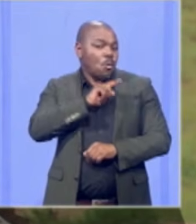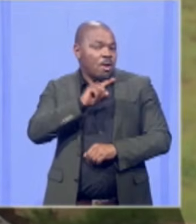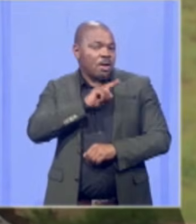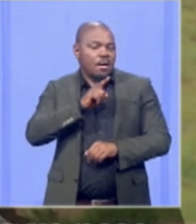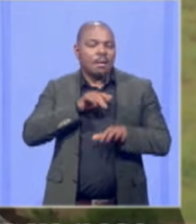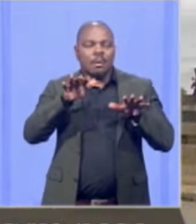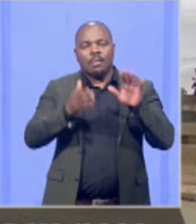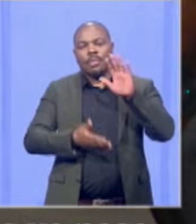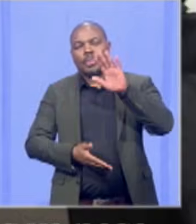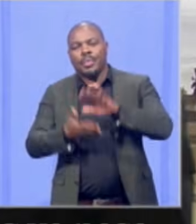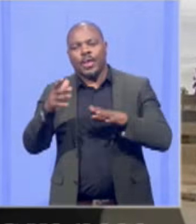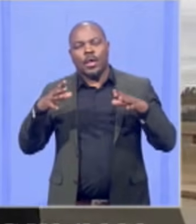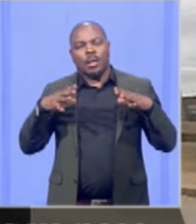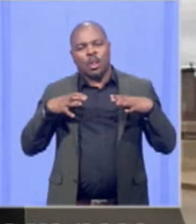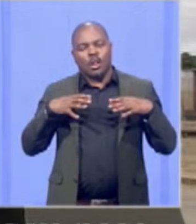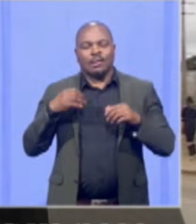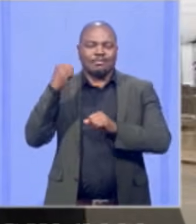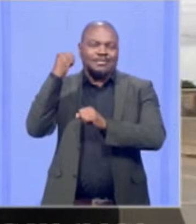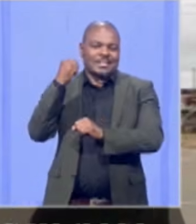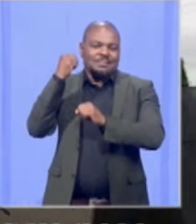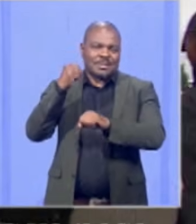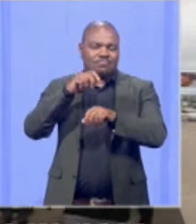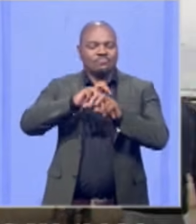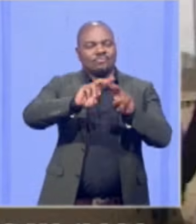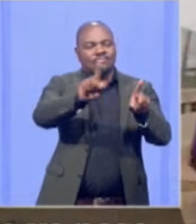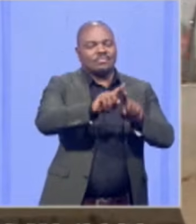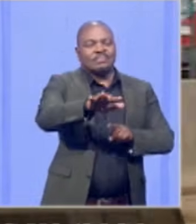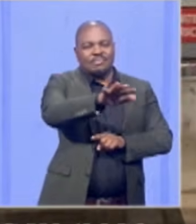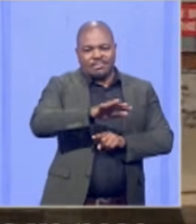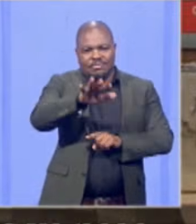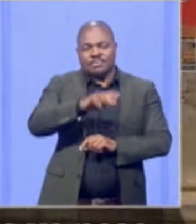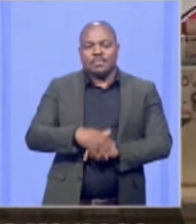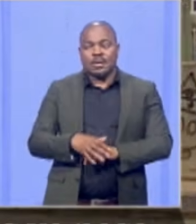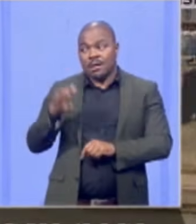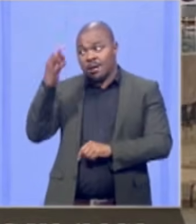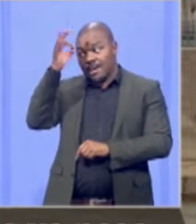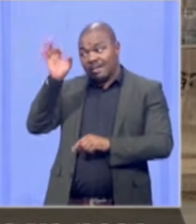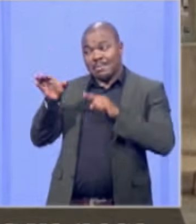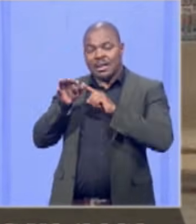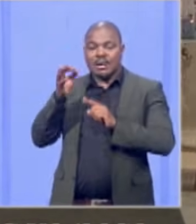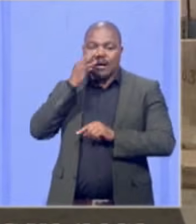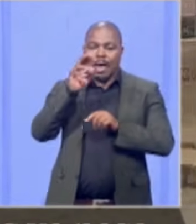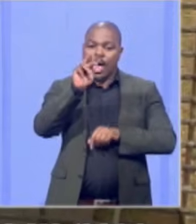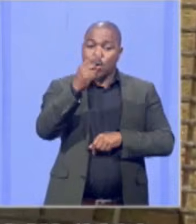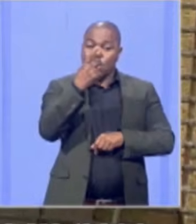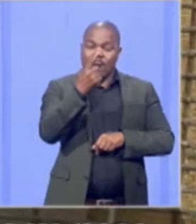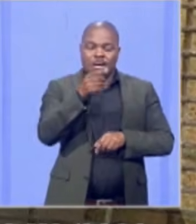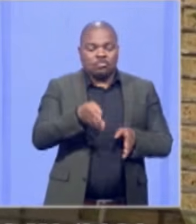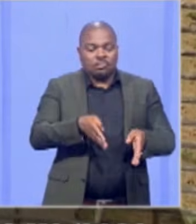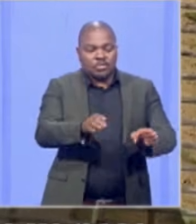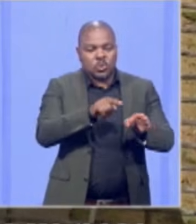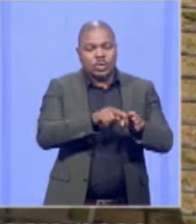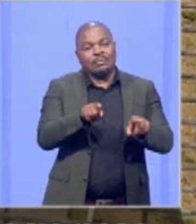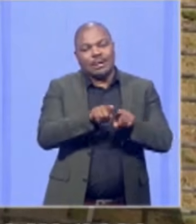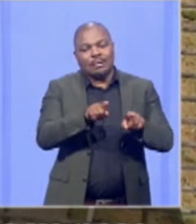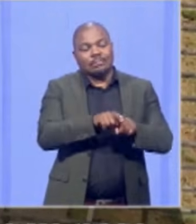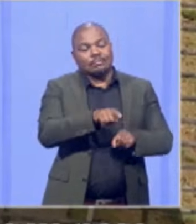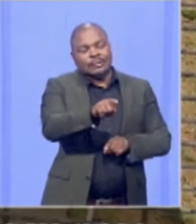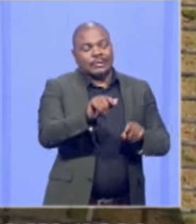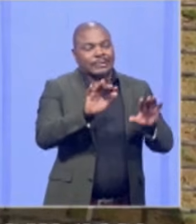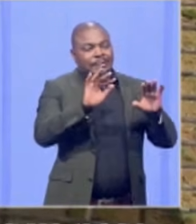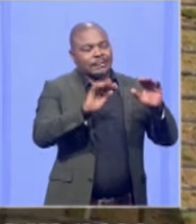a Keresemose kwa mafelong a farologaneng. Go ya ka puso, N1 ke nngwe ya ditsela di le 10 tsa dikotsi